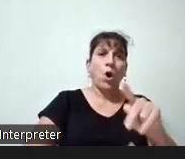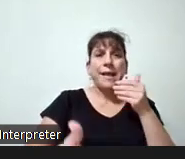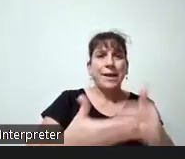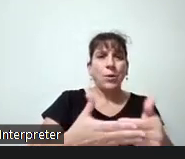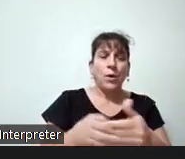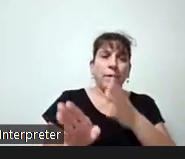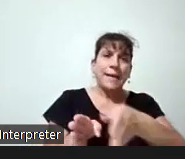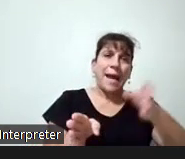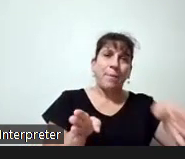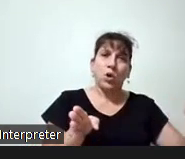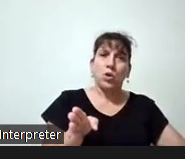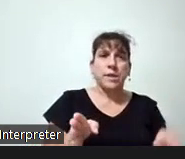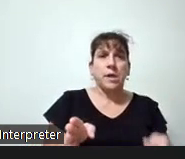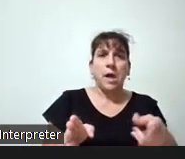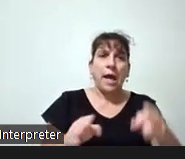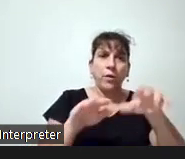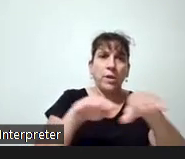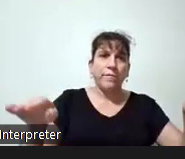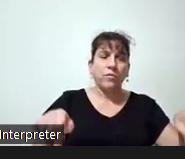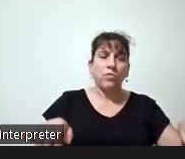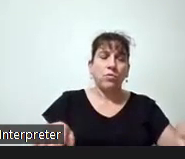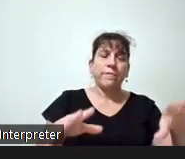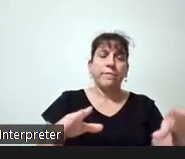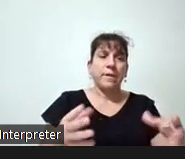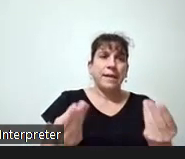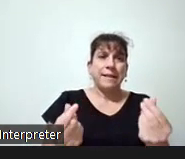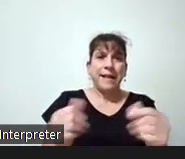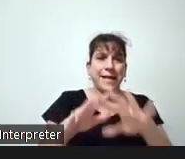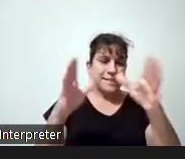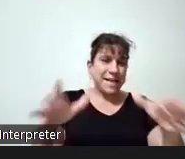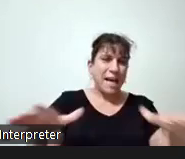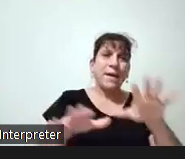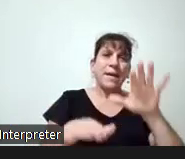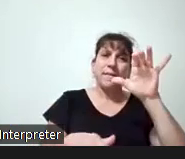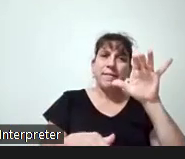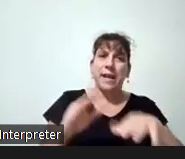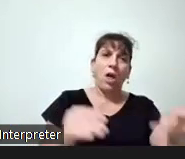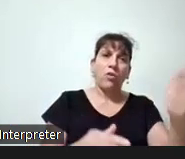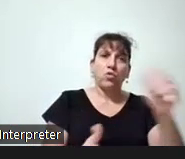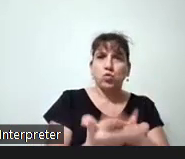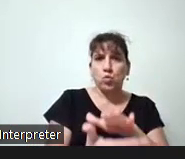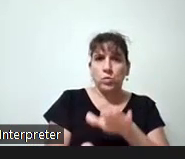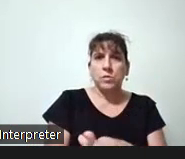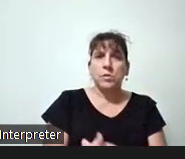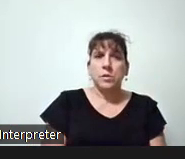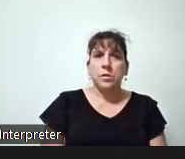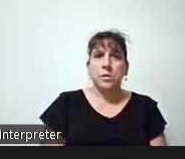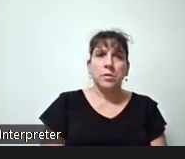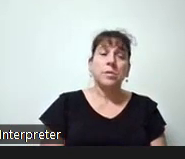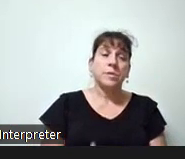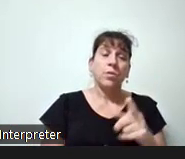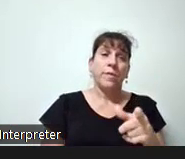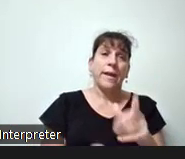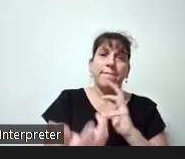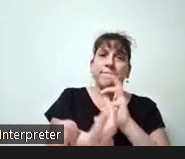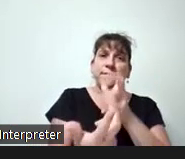to receive a higher level of landscaping than you know, than some other schools receive, so that it fits in